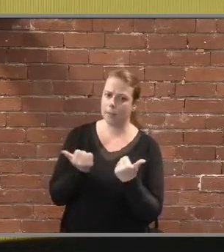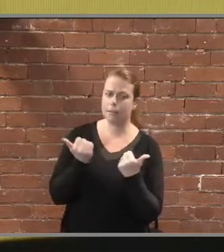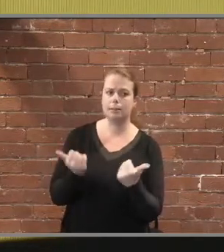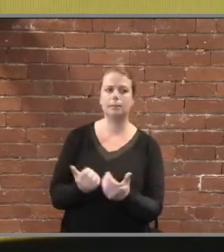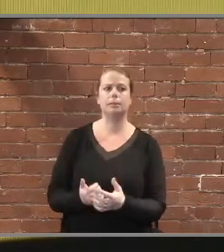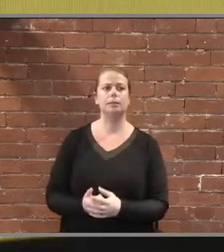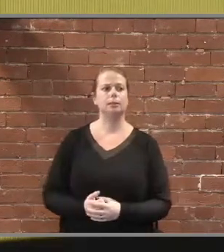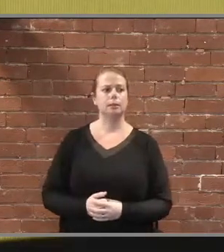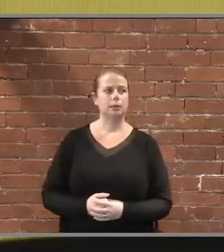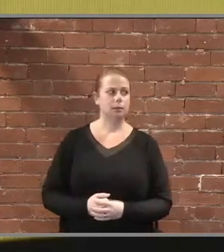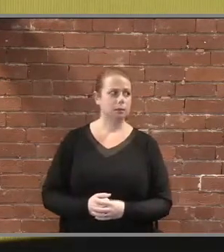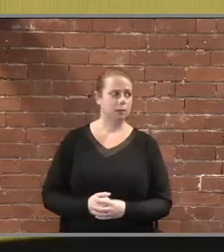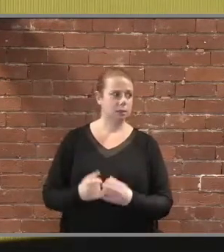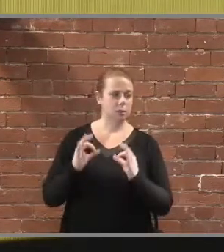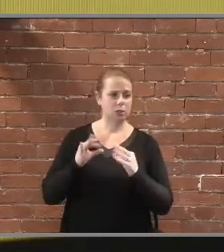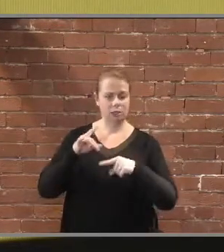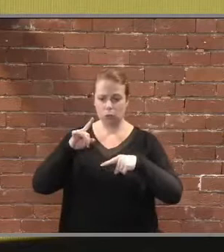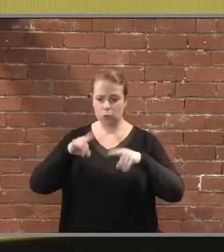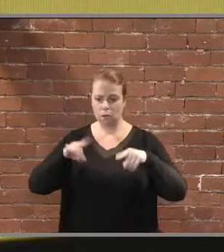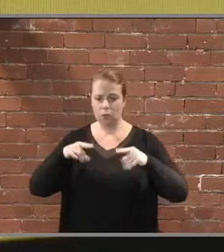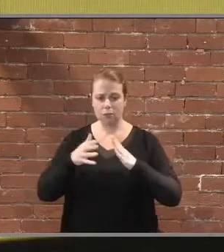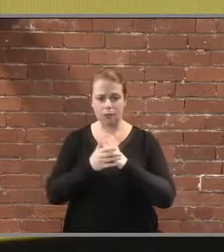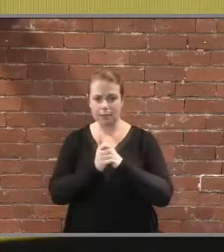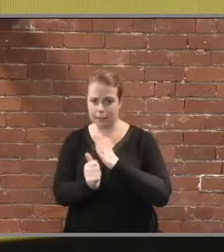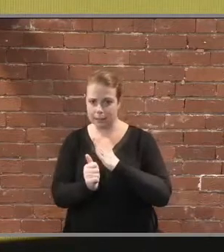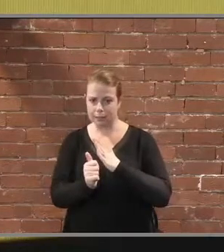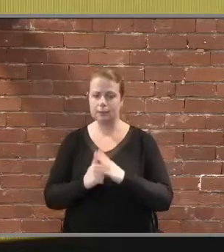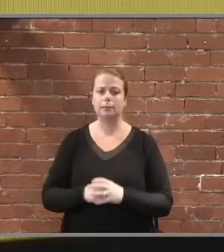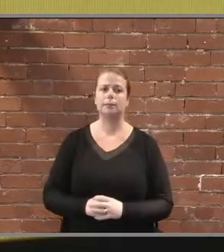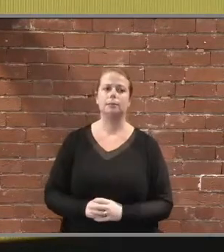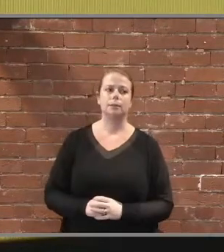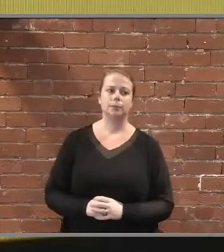think, diversifying talent and,